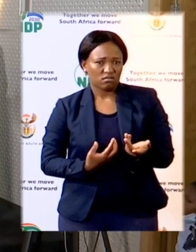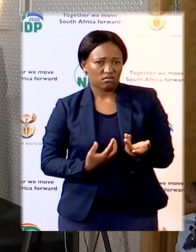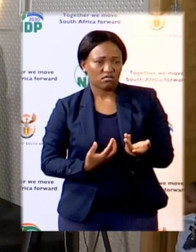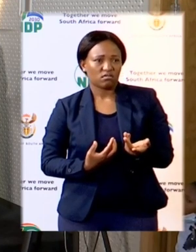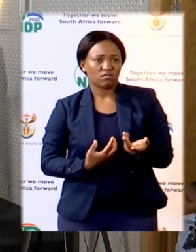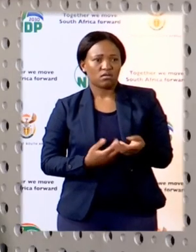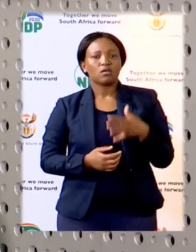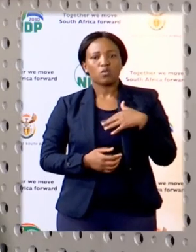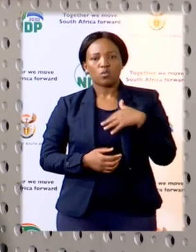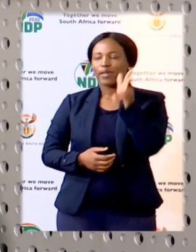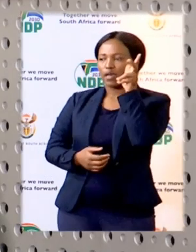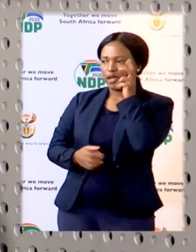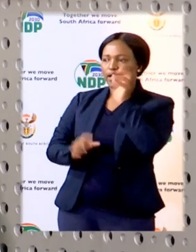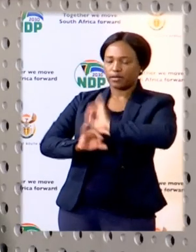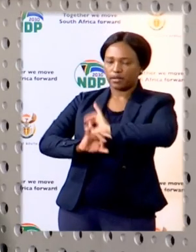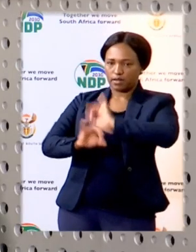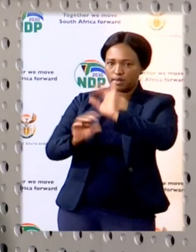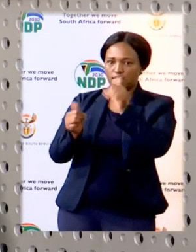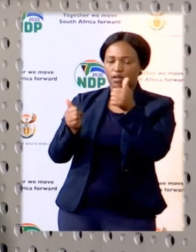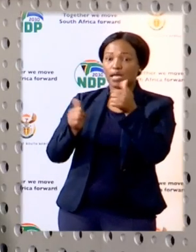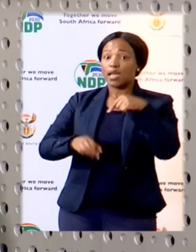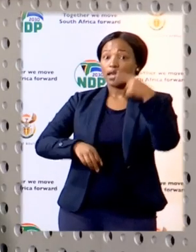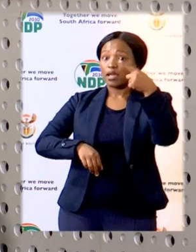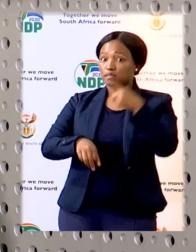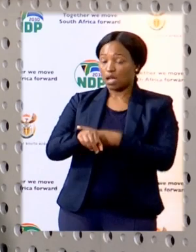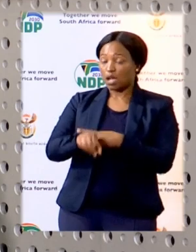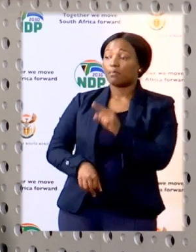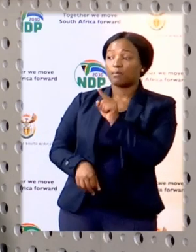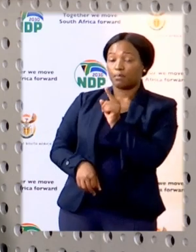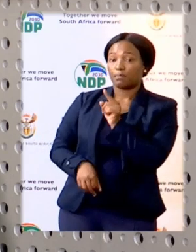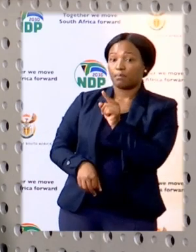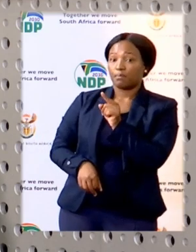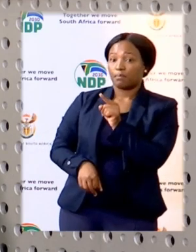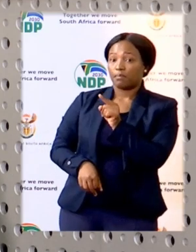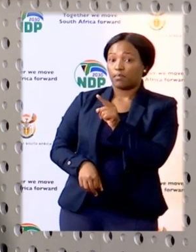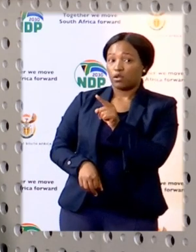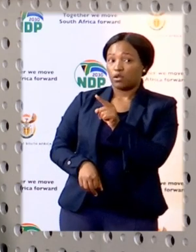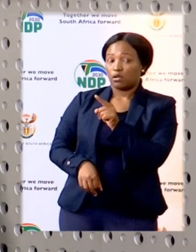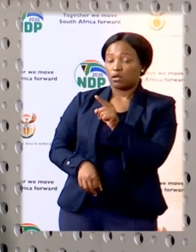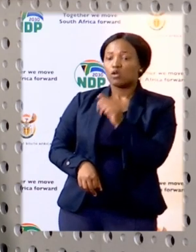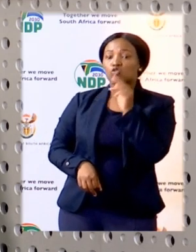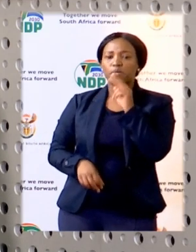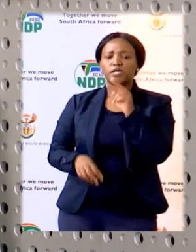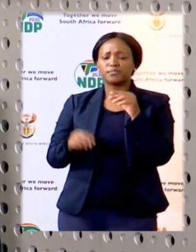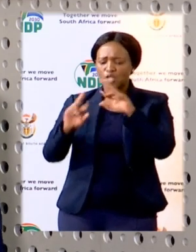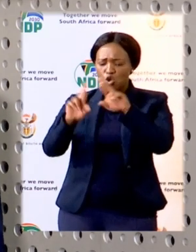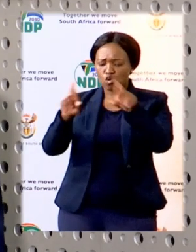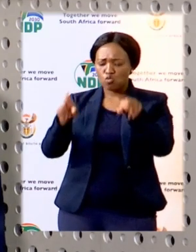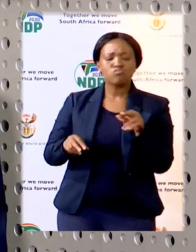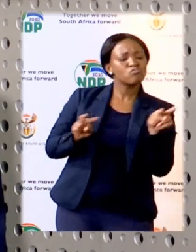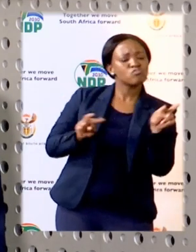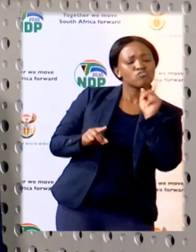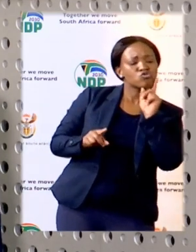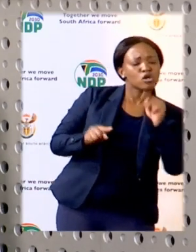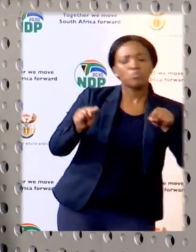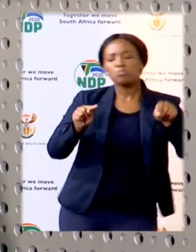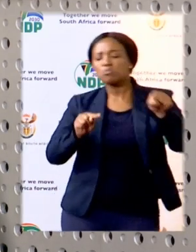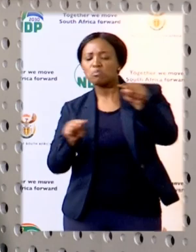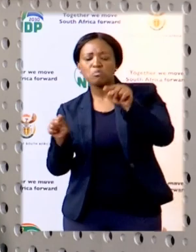We have heard you very well. Next time, Mshengu, do us a favor. Just look around what will interfere with